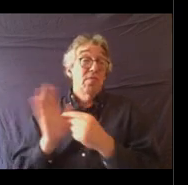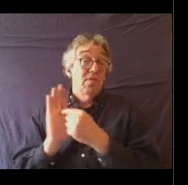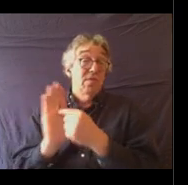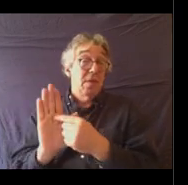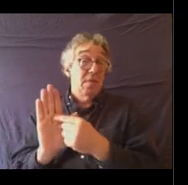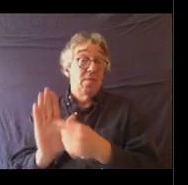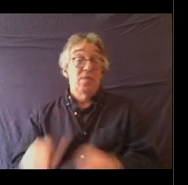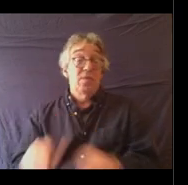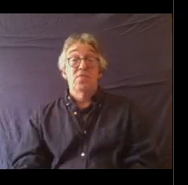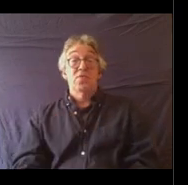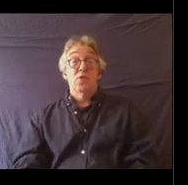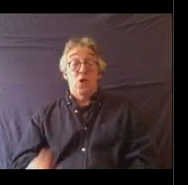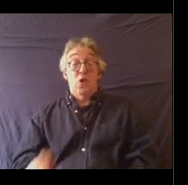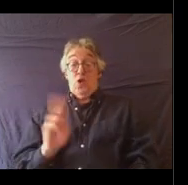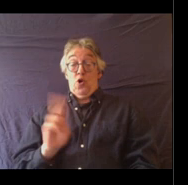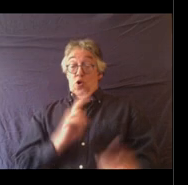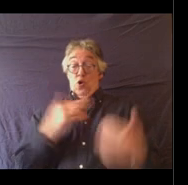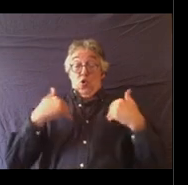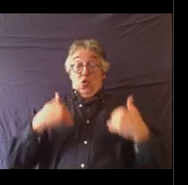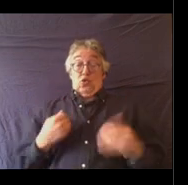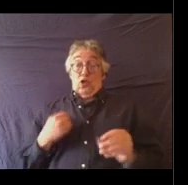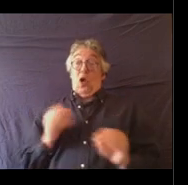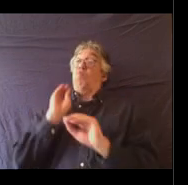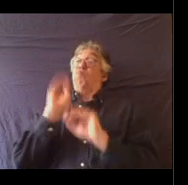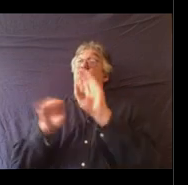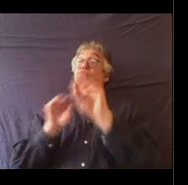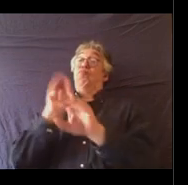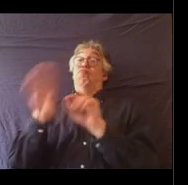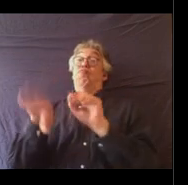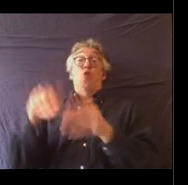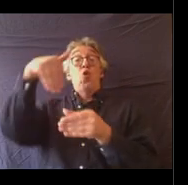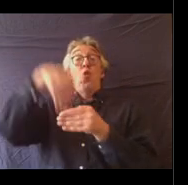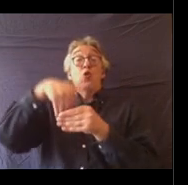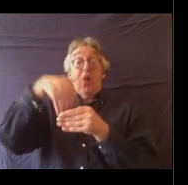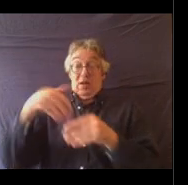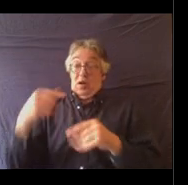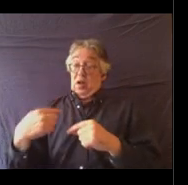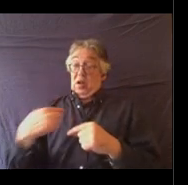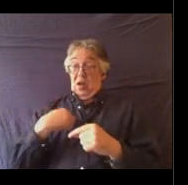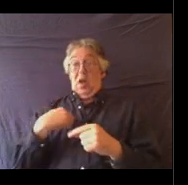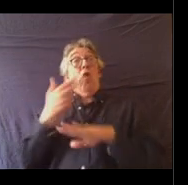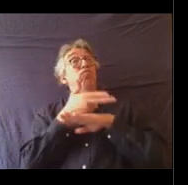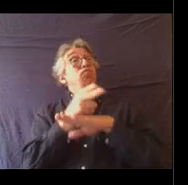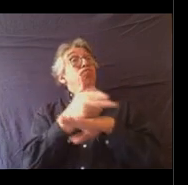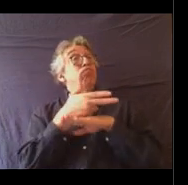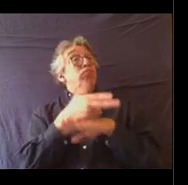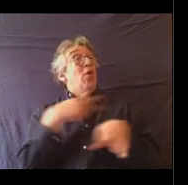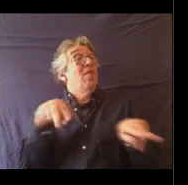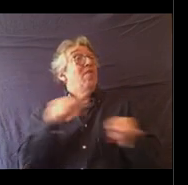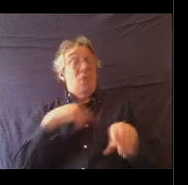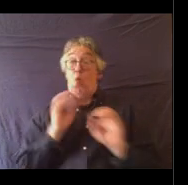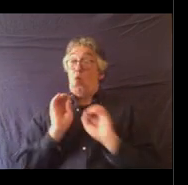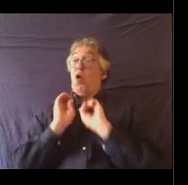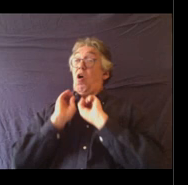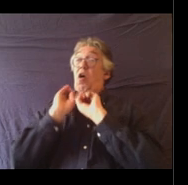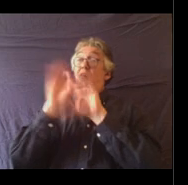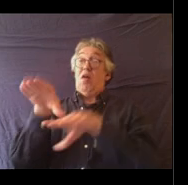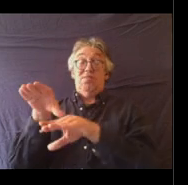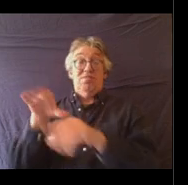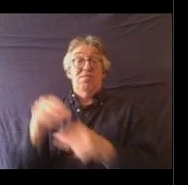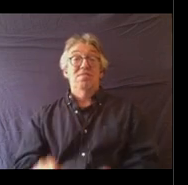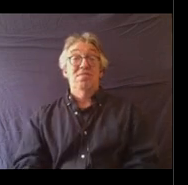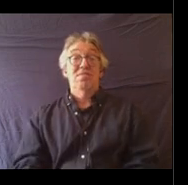user generated content so that users can actually share their own videos. I mean, it can be also like under